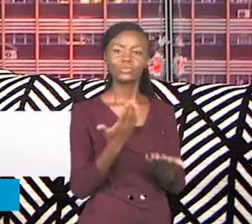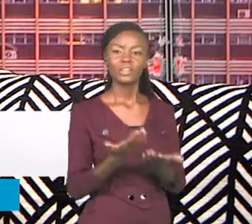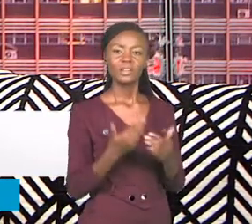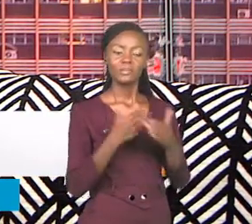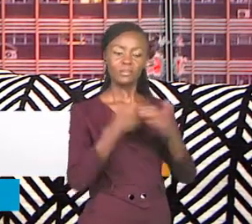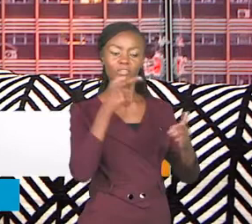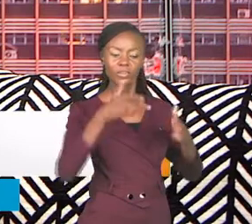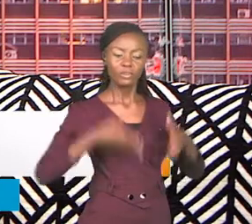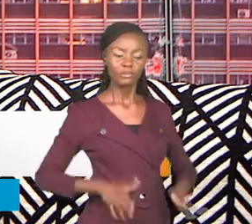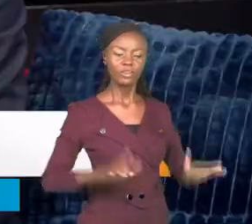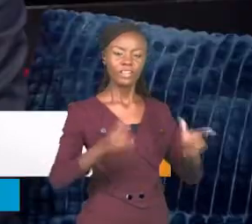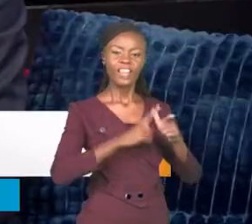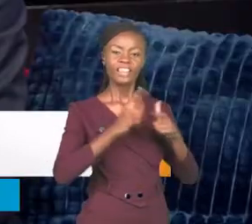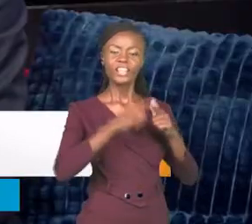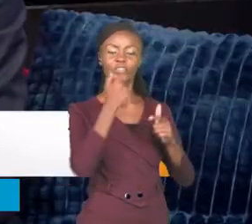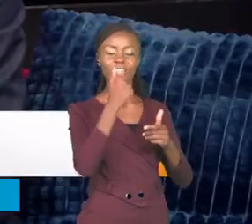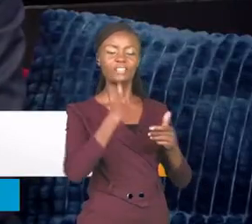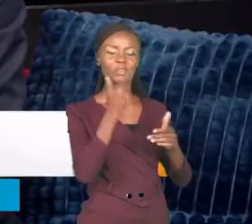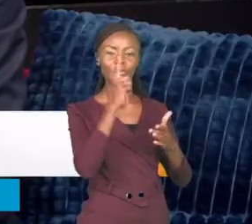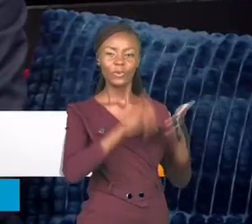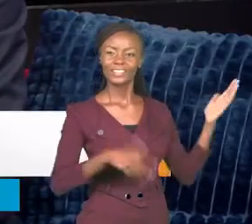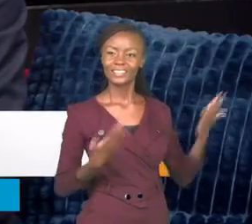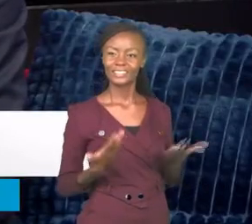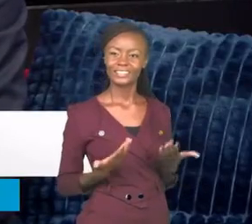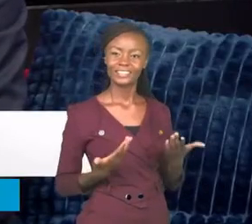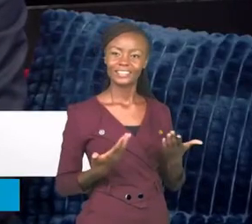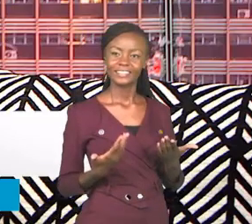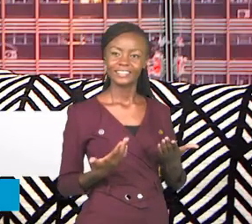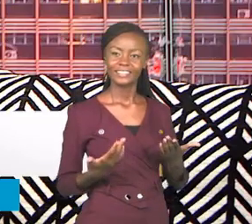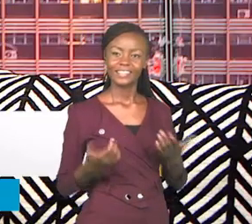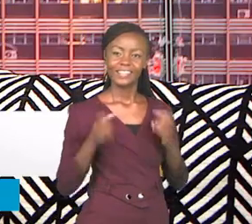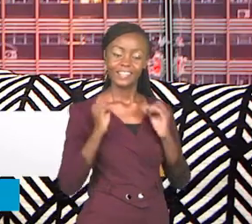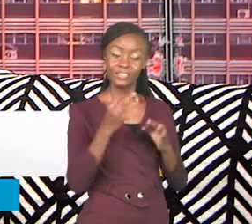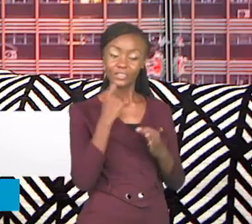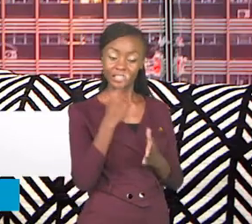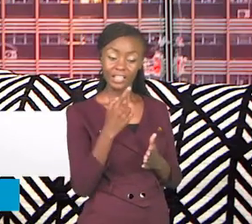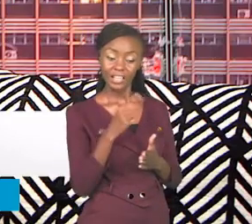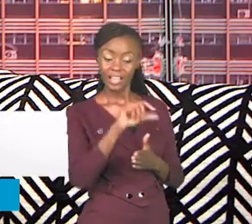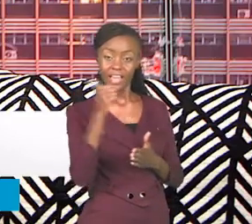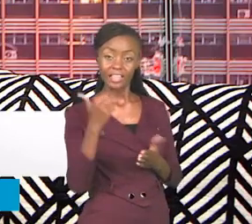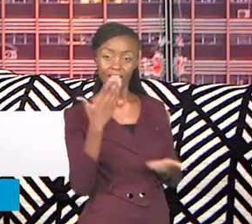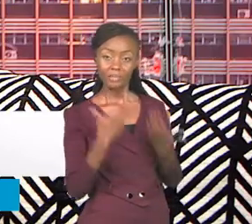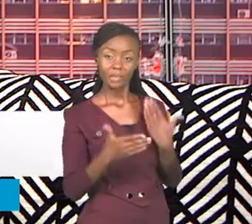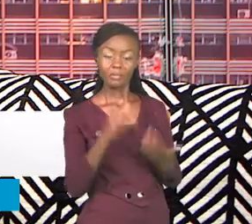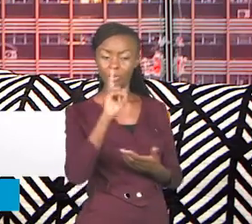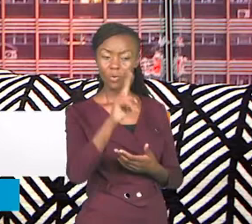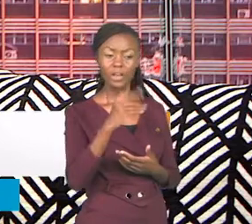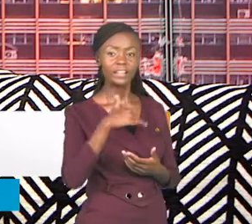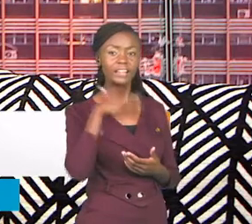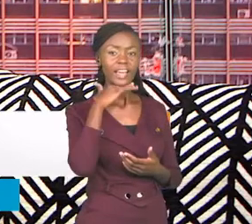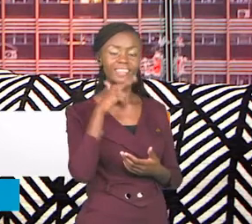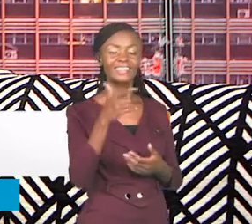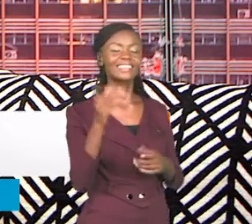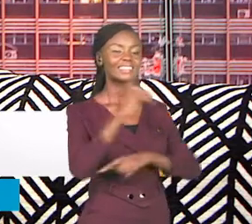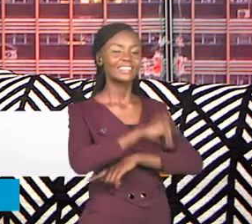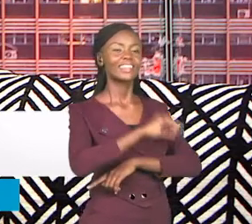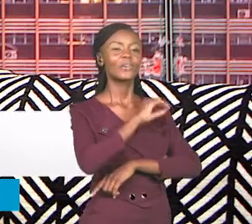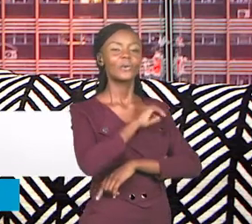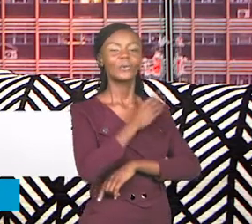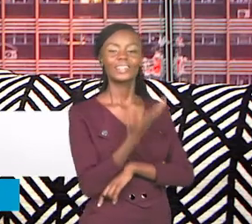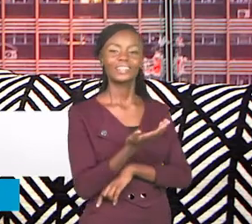are formed. So what are you telling me? Personalities. Yeah. Yeah, it's true. They will tell them, somebody just died a while ago. Hii ilikuwa siku yake. You